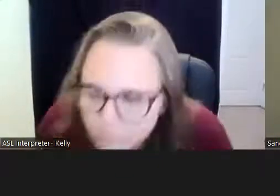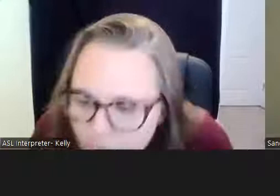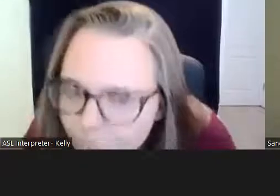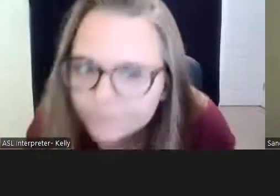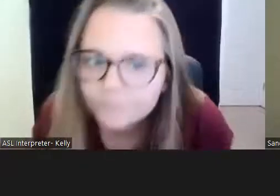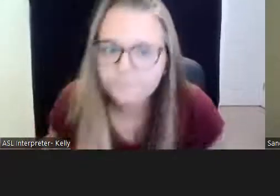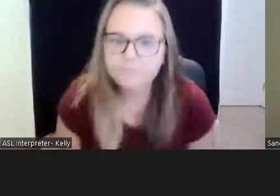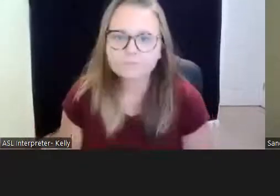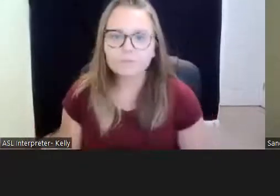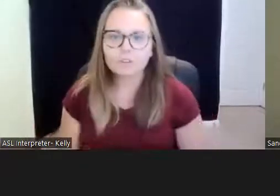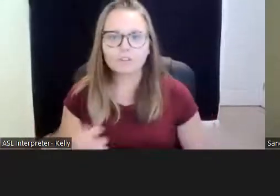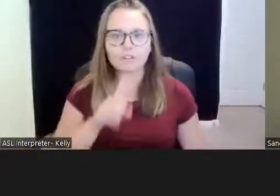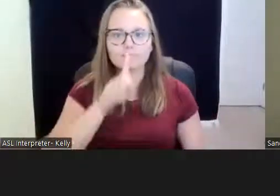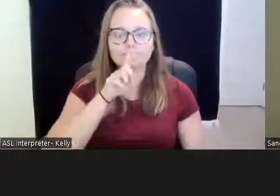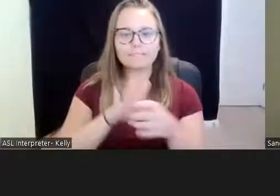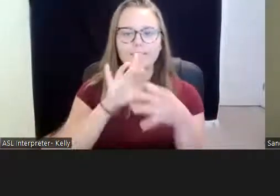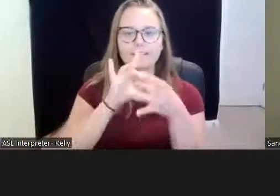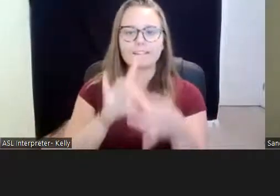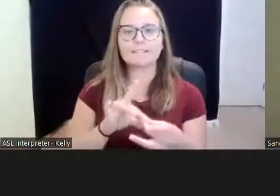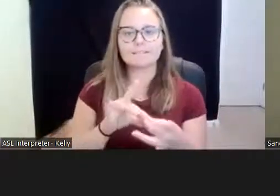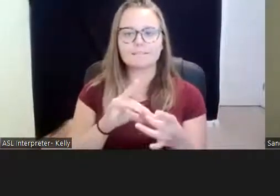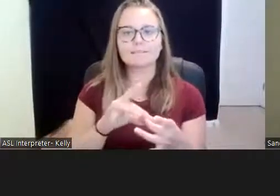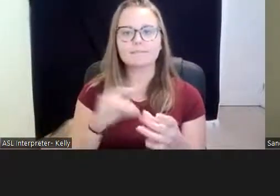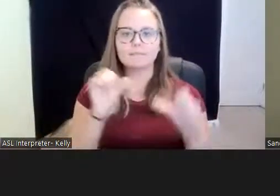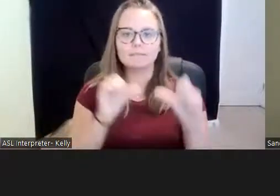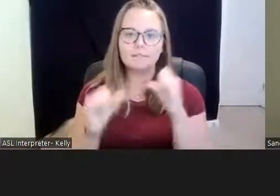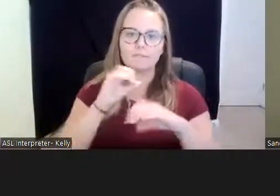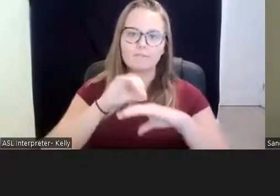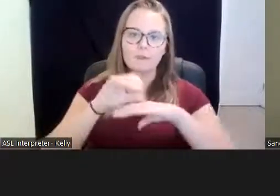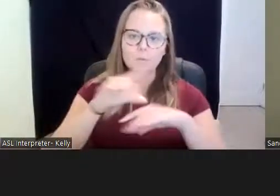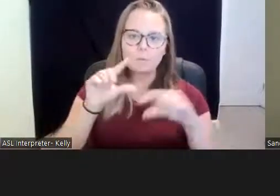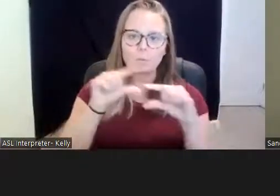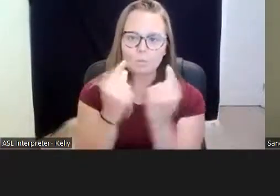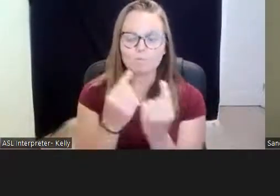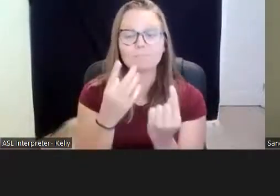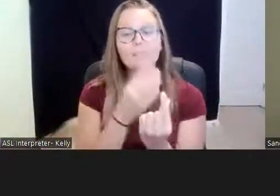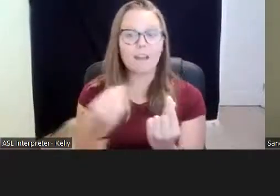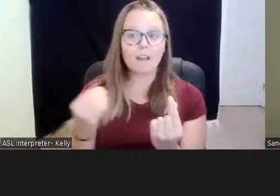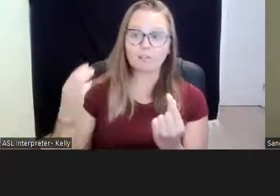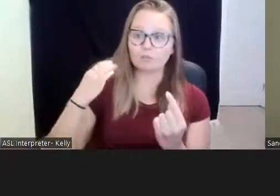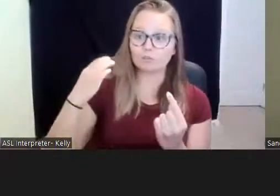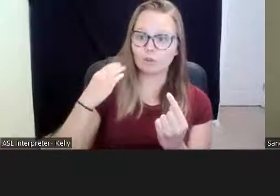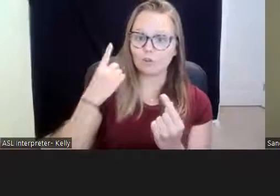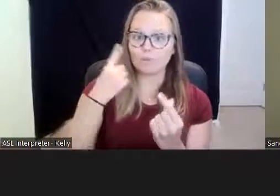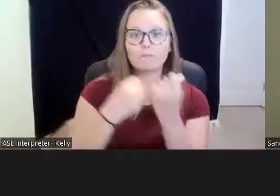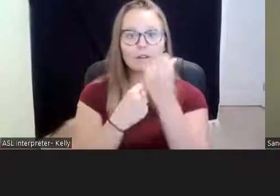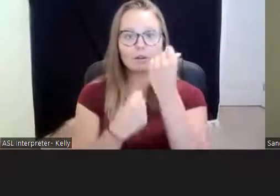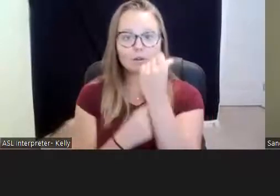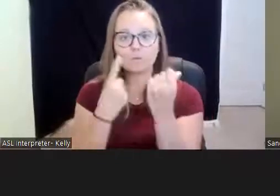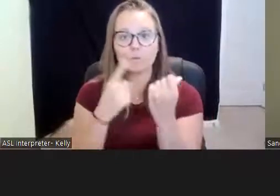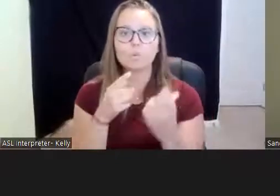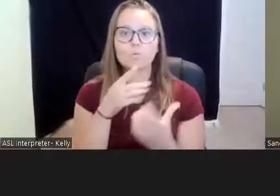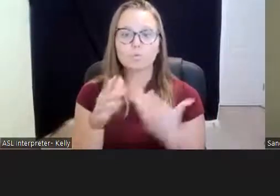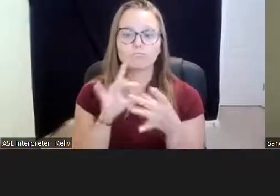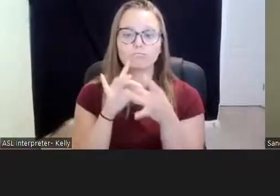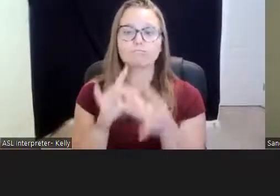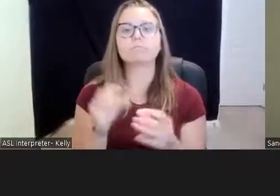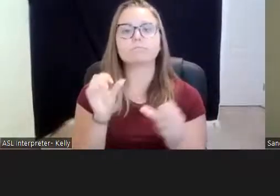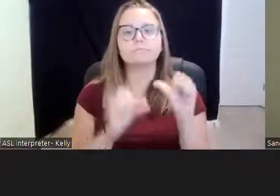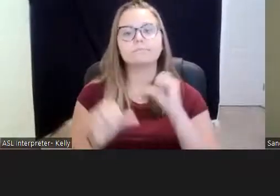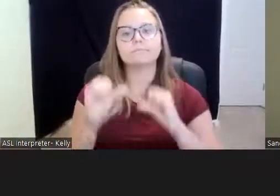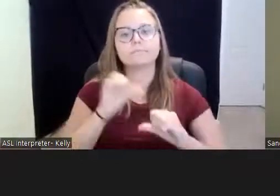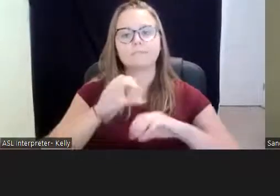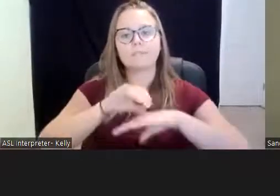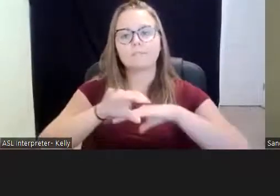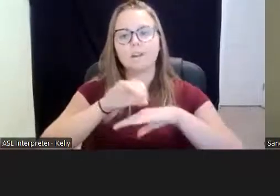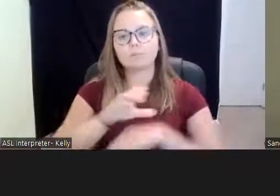on the Commit to Connect Scientific Advisory Group and is the chair of the Foundation for Social Connection Scientific